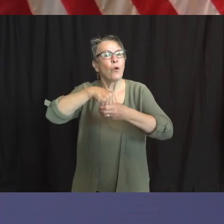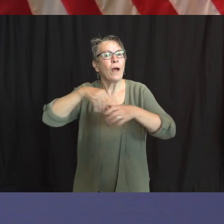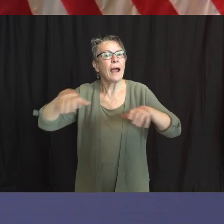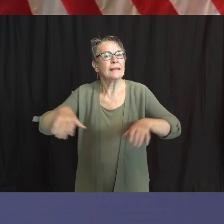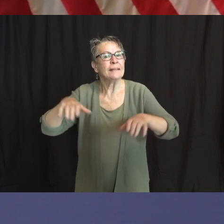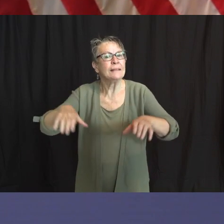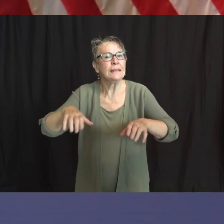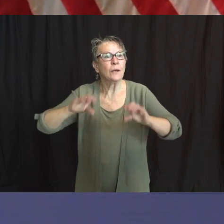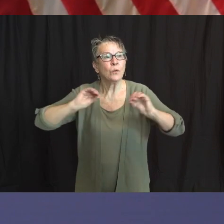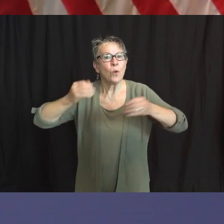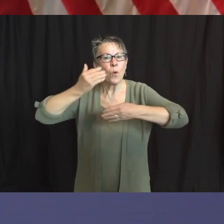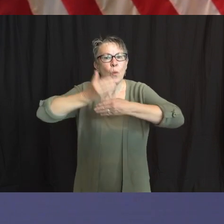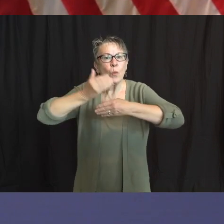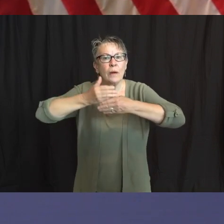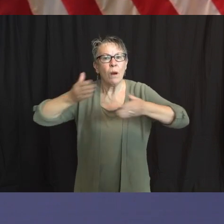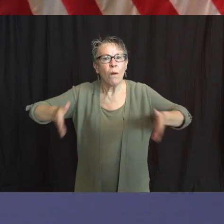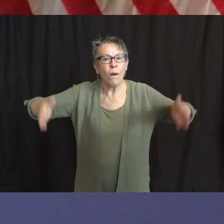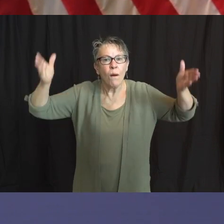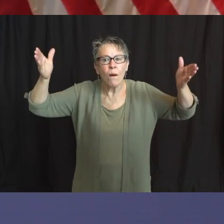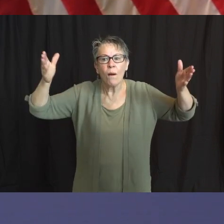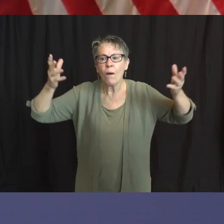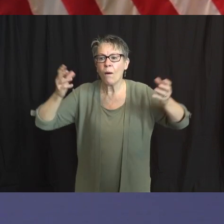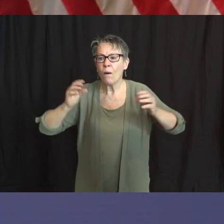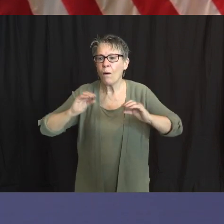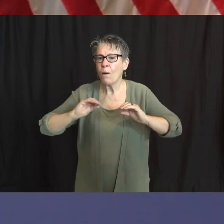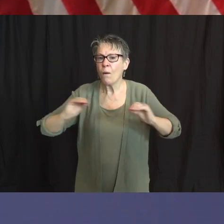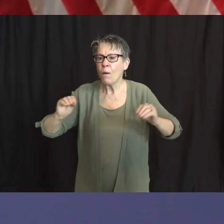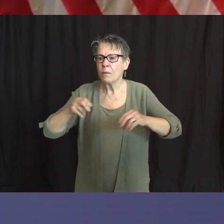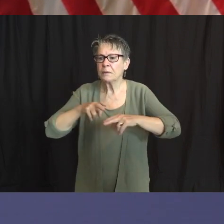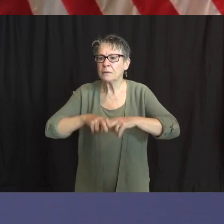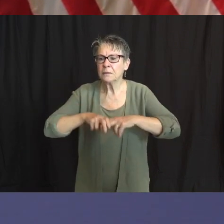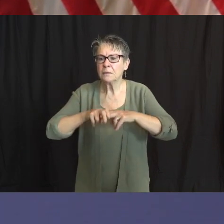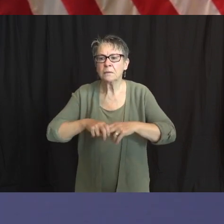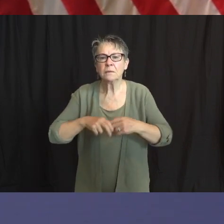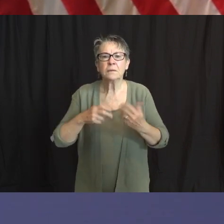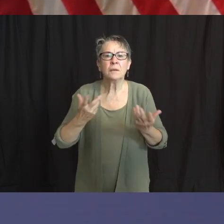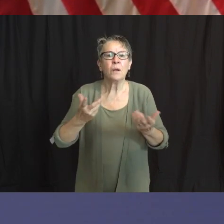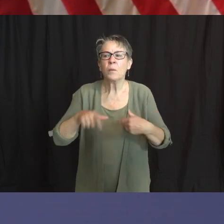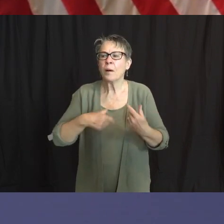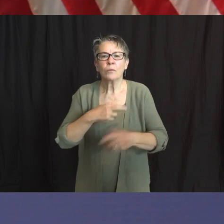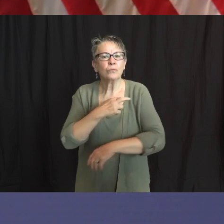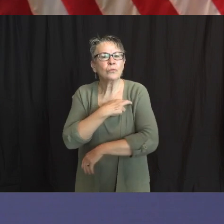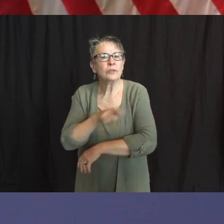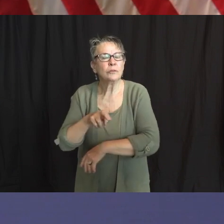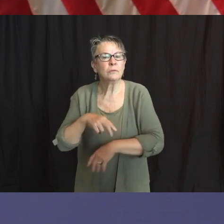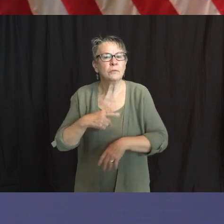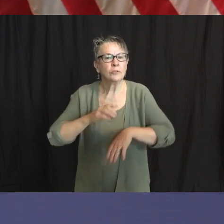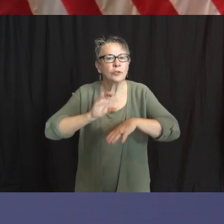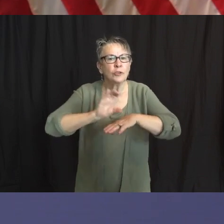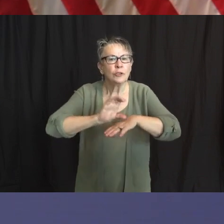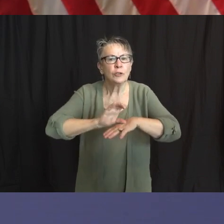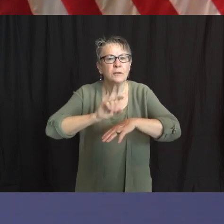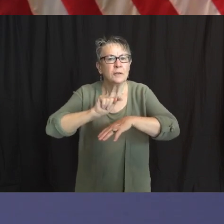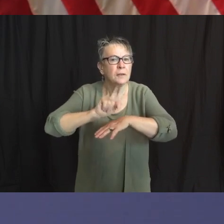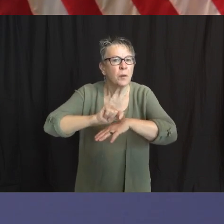mosques be able to fully reopen before the end of the summer? Thank you. Before the end of the summer. I mean, that's